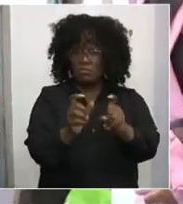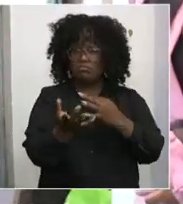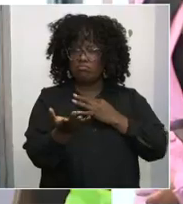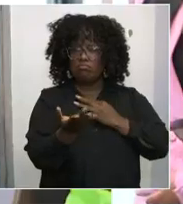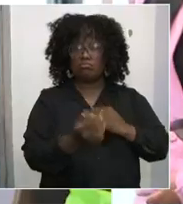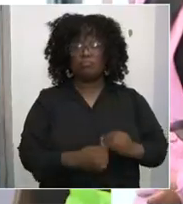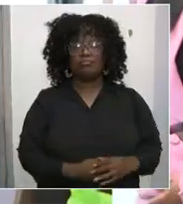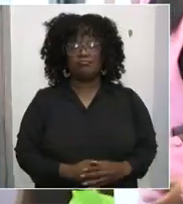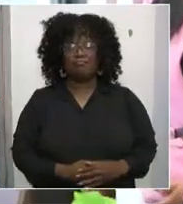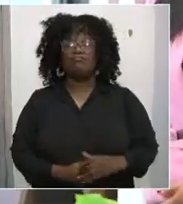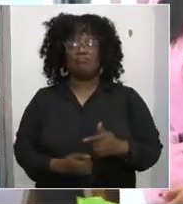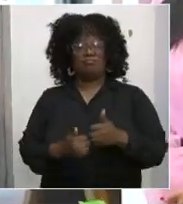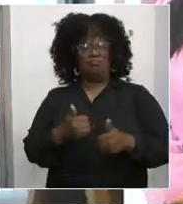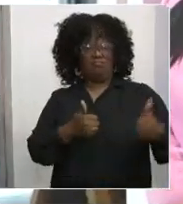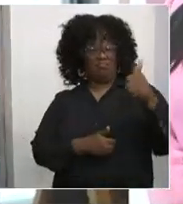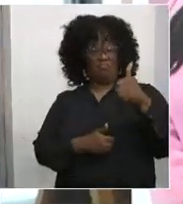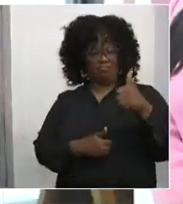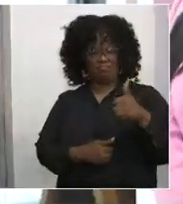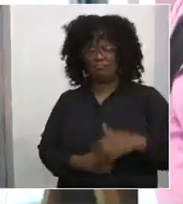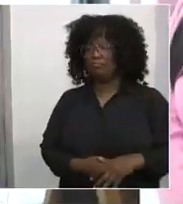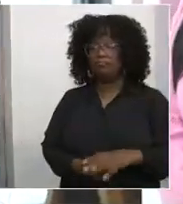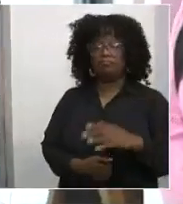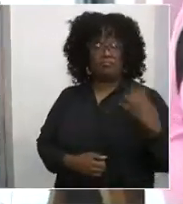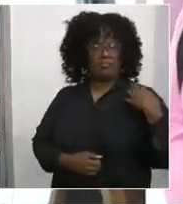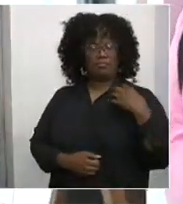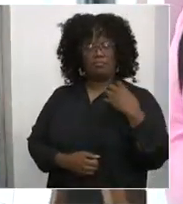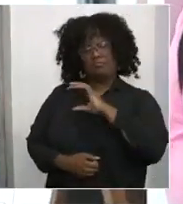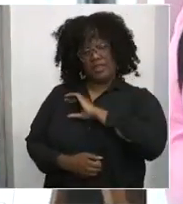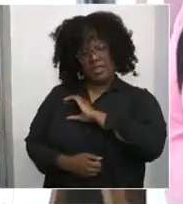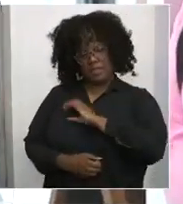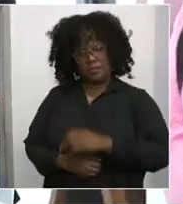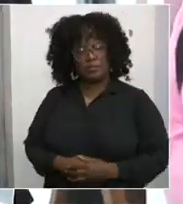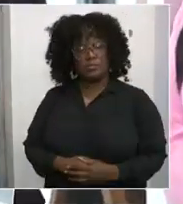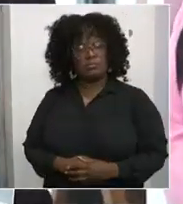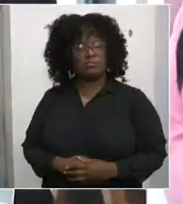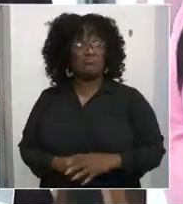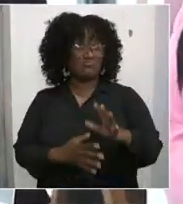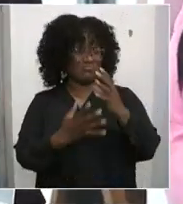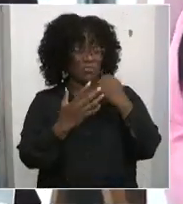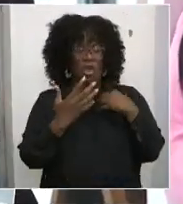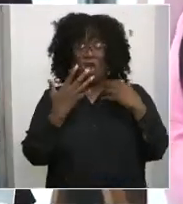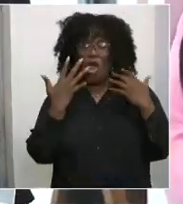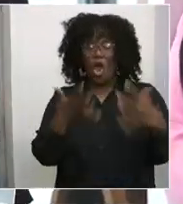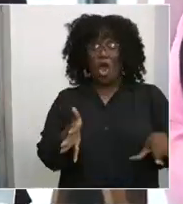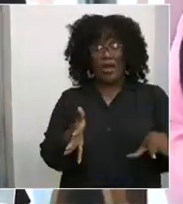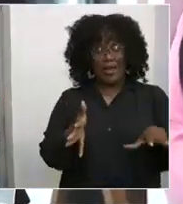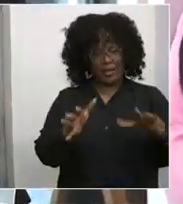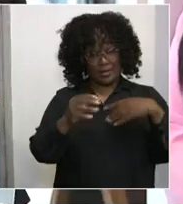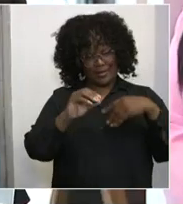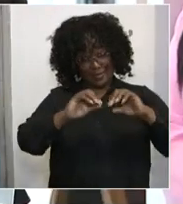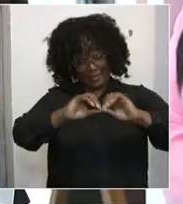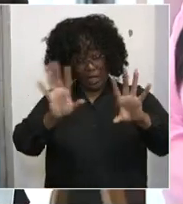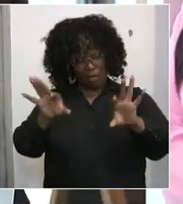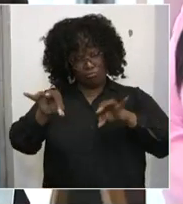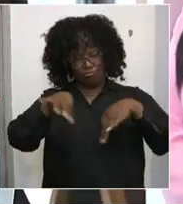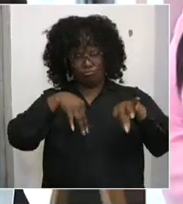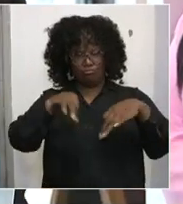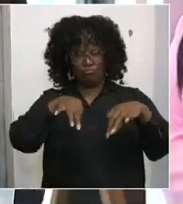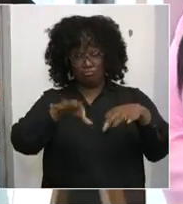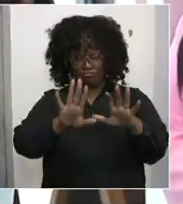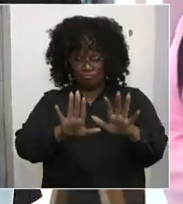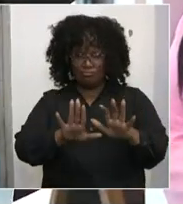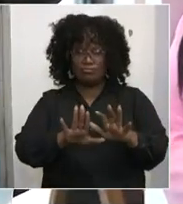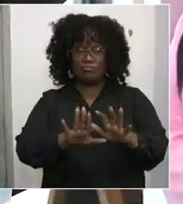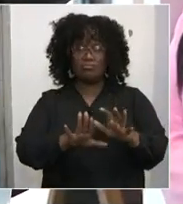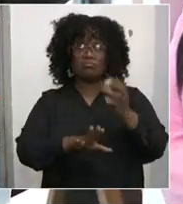Thank you for the question. I think I've shared very eloquently that we are really the experts in this